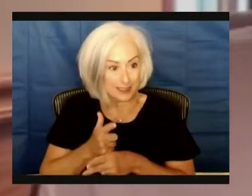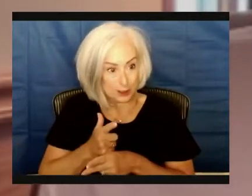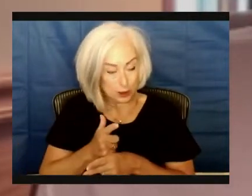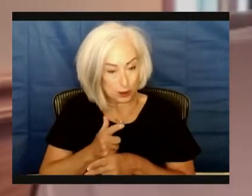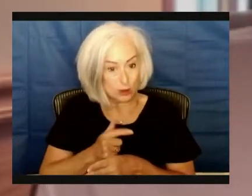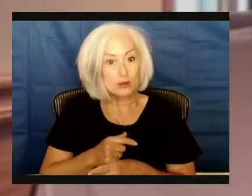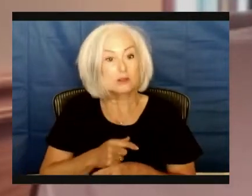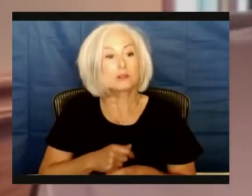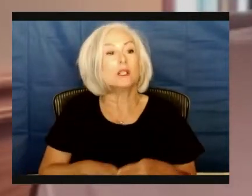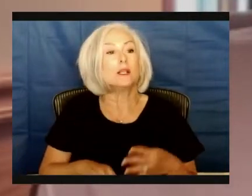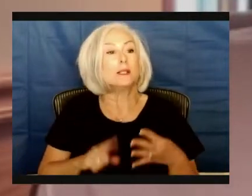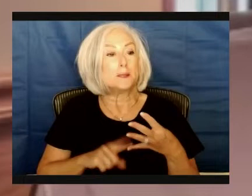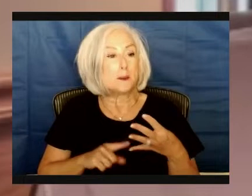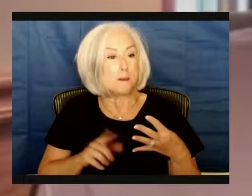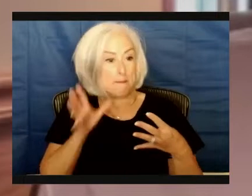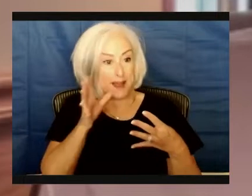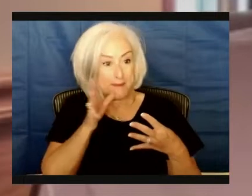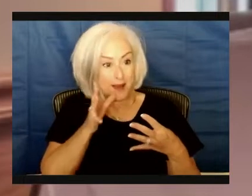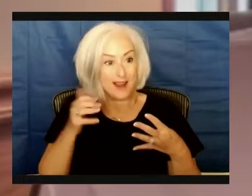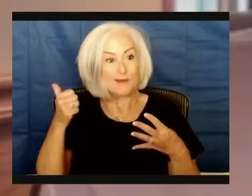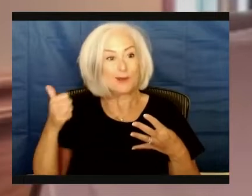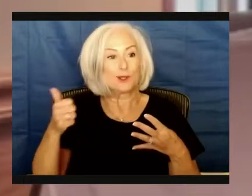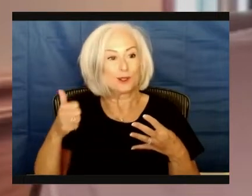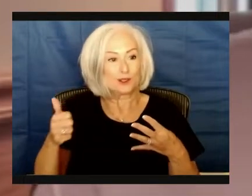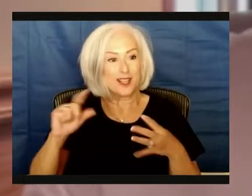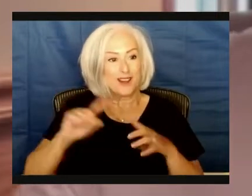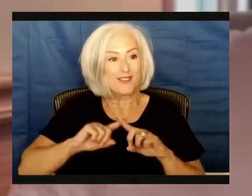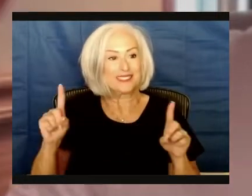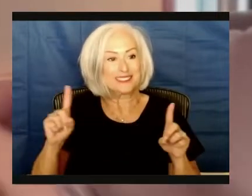different car and in the restroom, who also